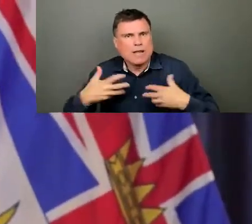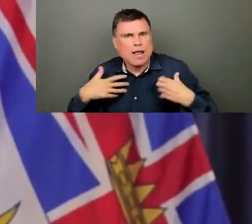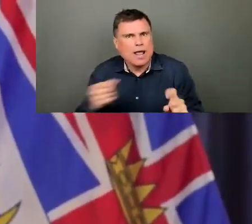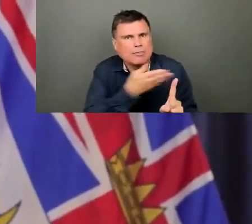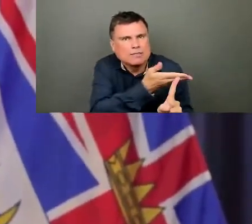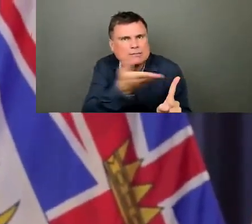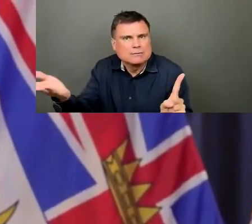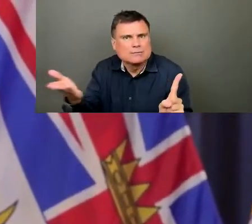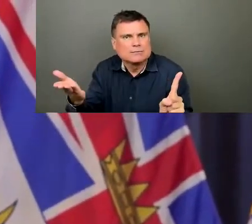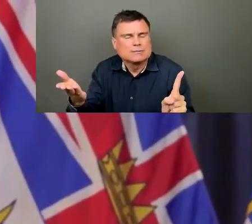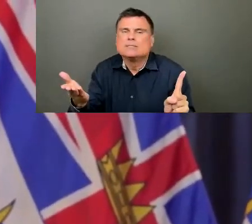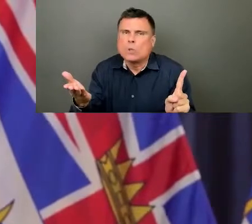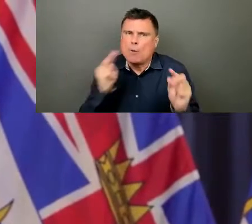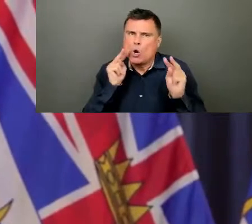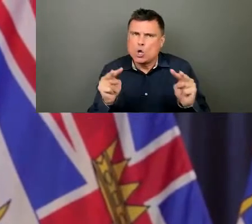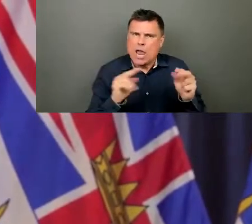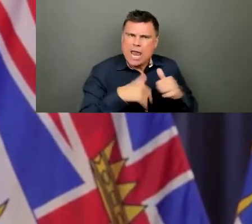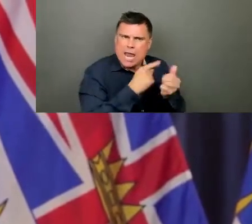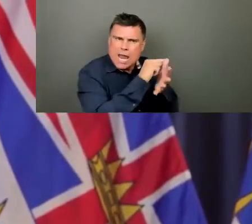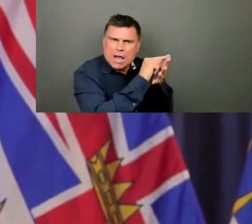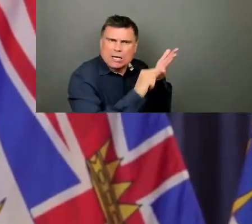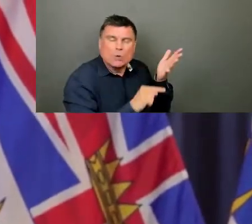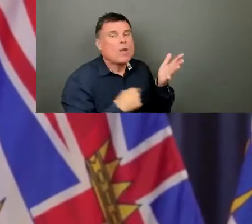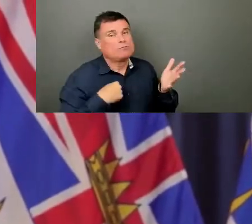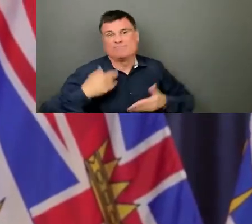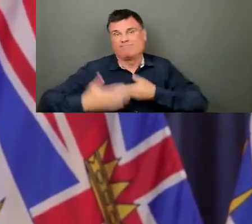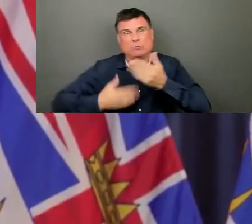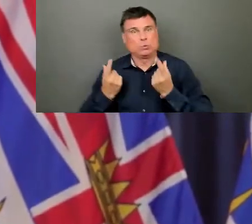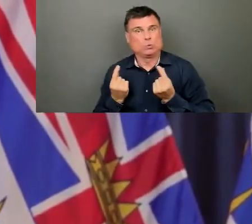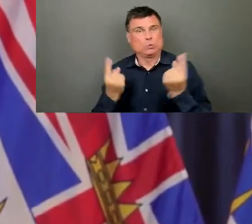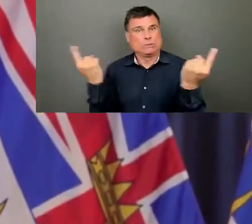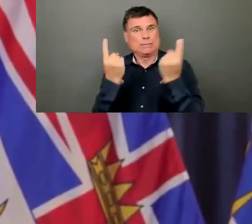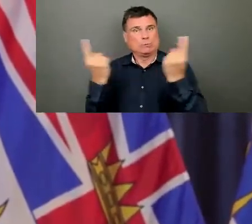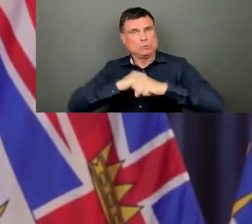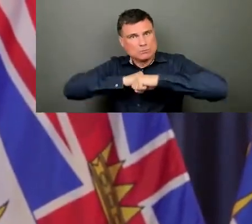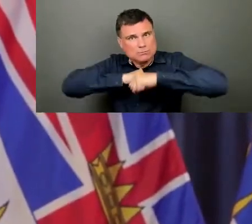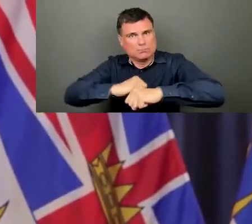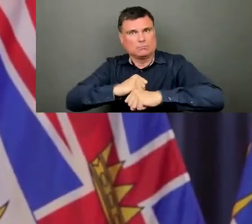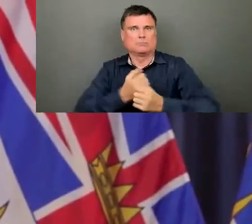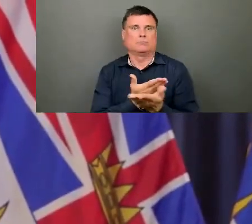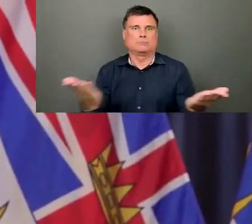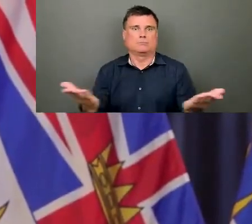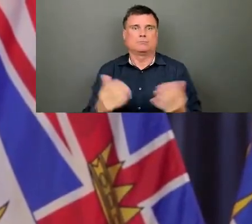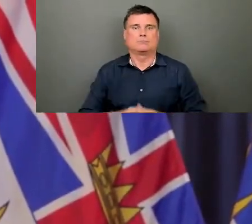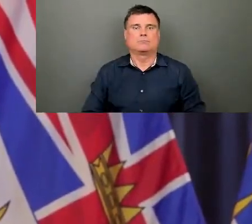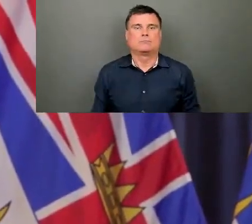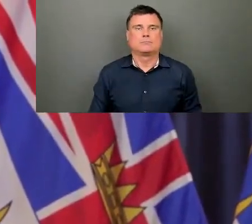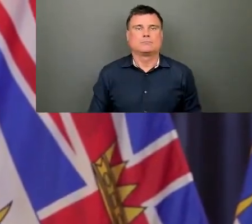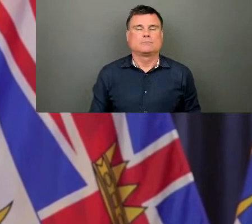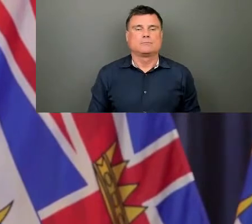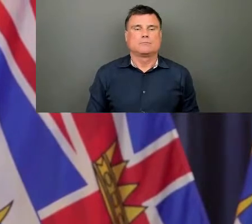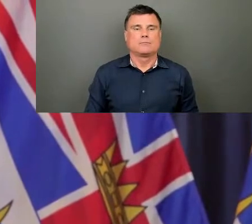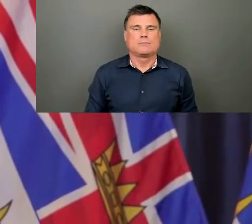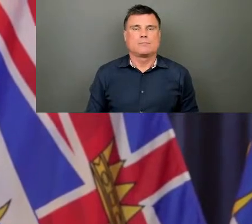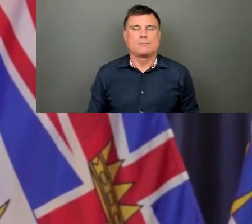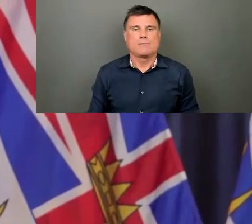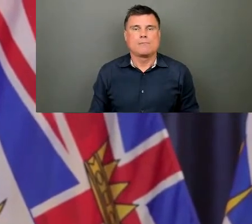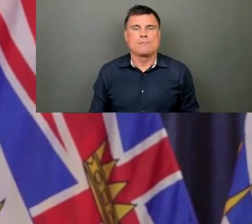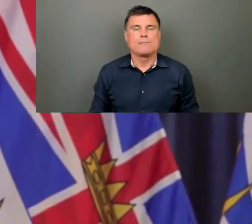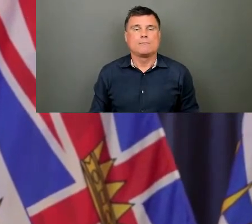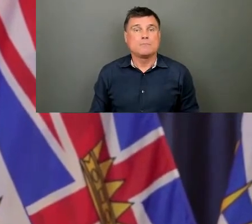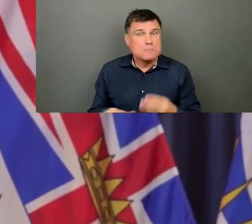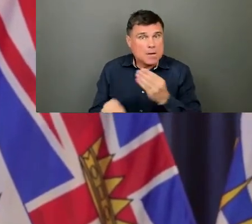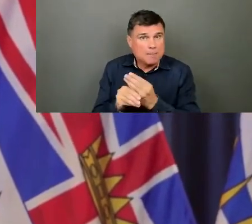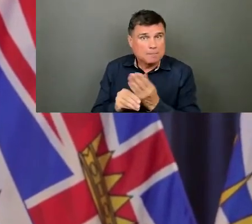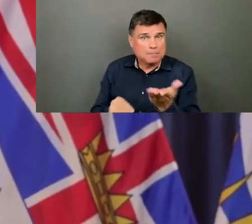That's right, and I think the message across the board in healthcare and everywhere else is to get vaccinated. Made this point. It's important